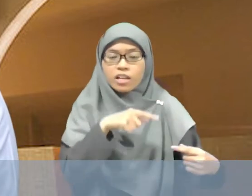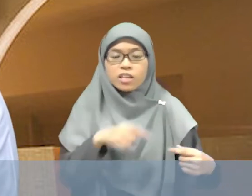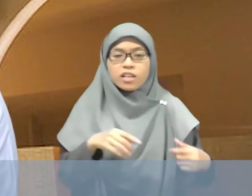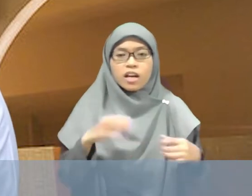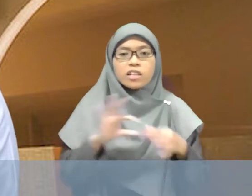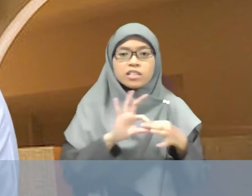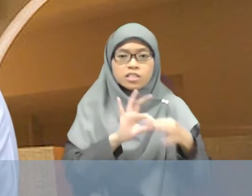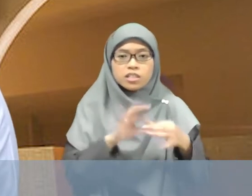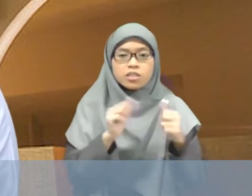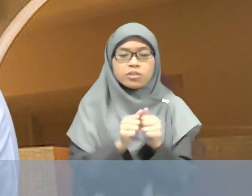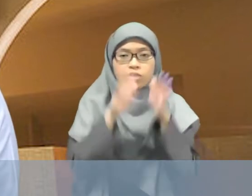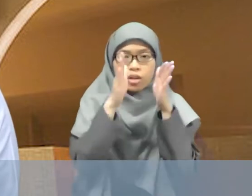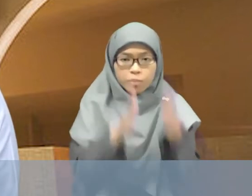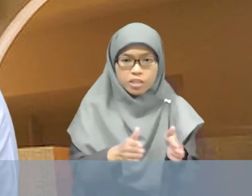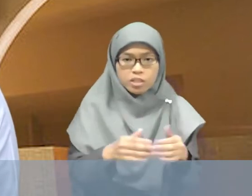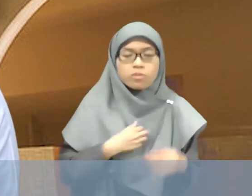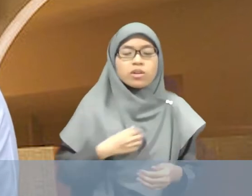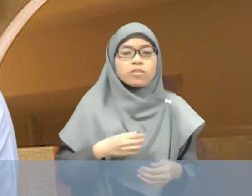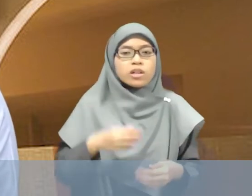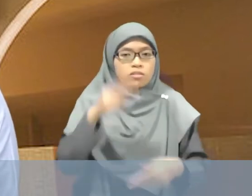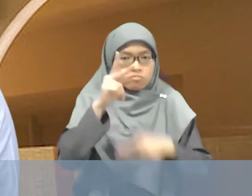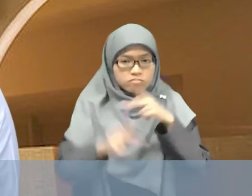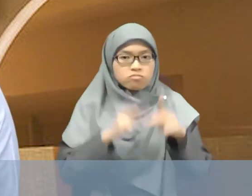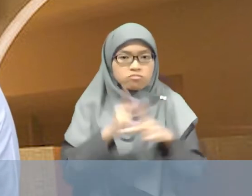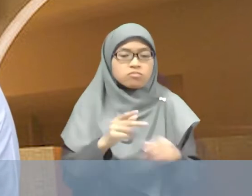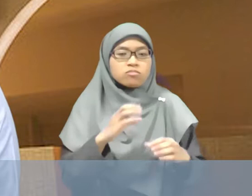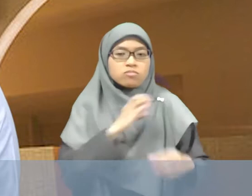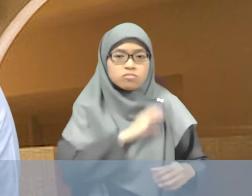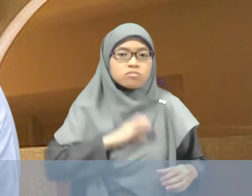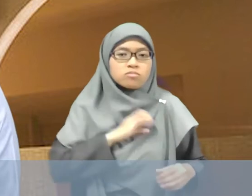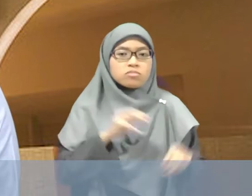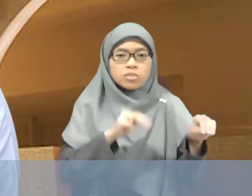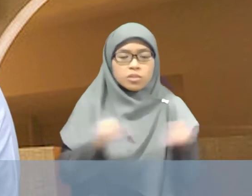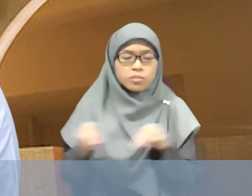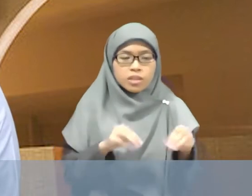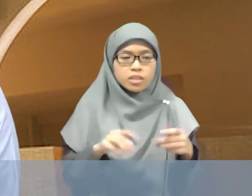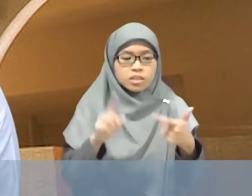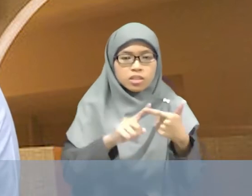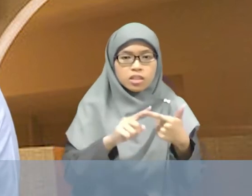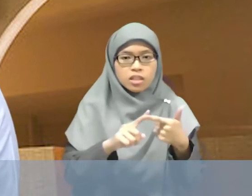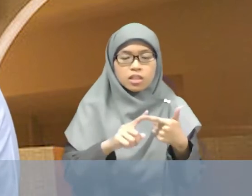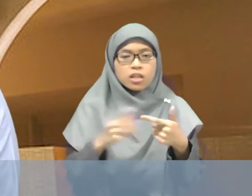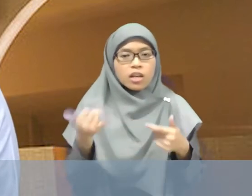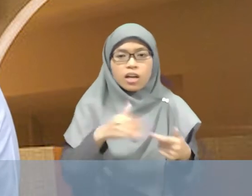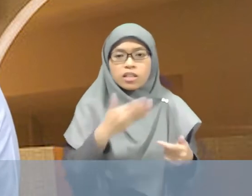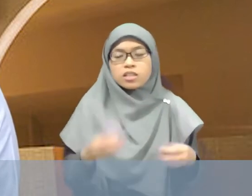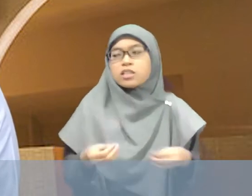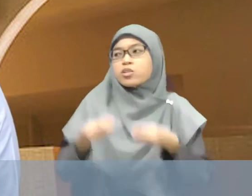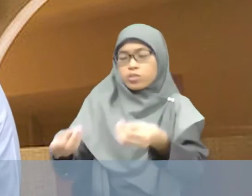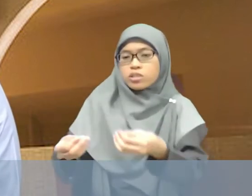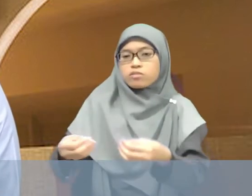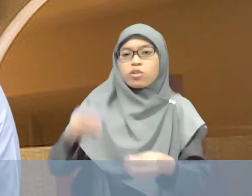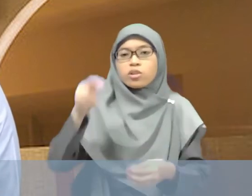someone who has noble characters and manners. It is also defined as whatever given to the needy for the sake of Allah subhanahu wa